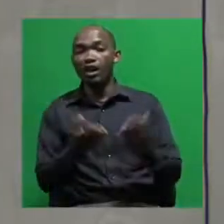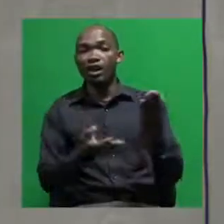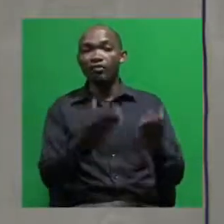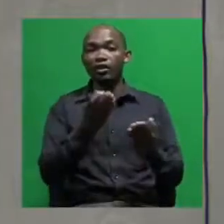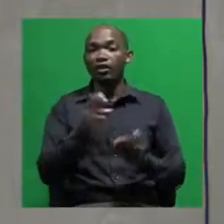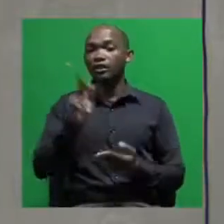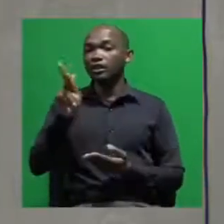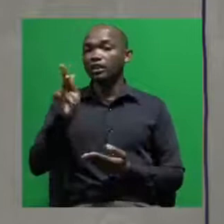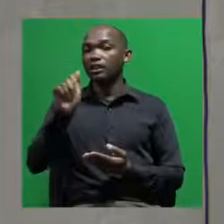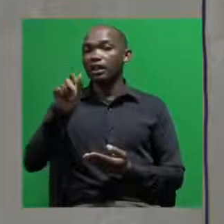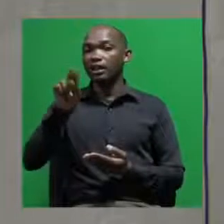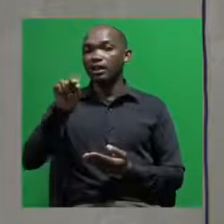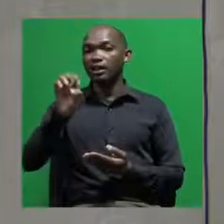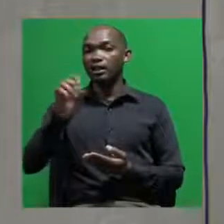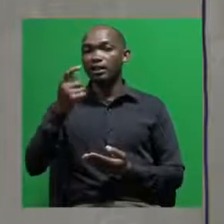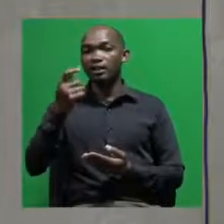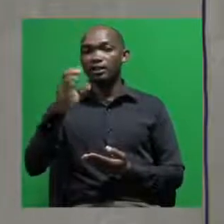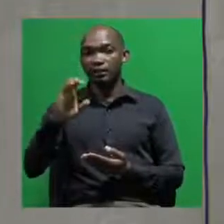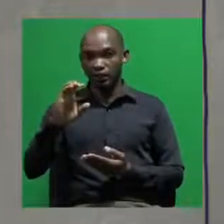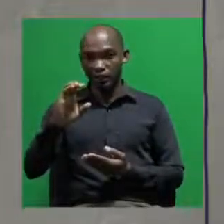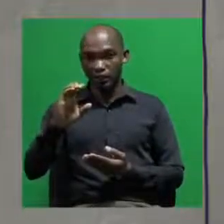kinetic energy